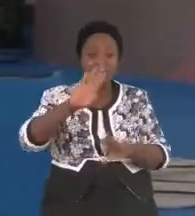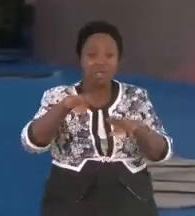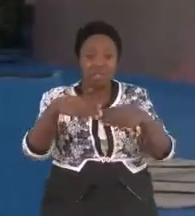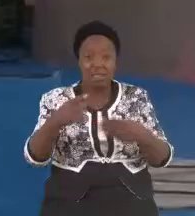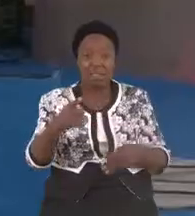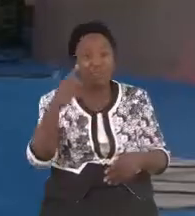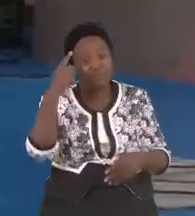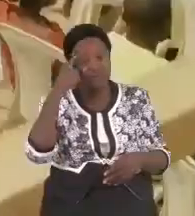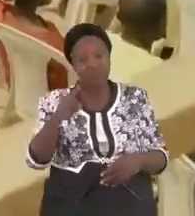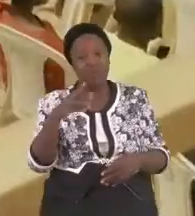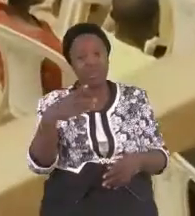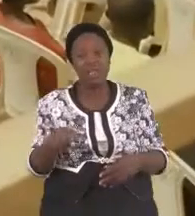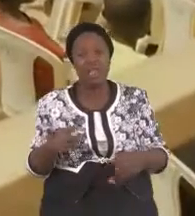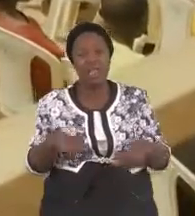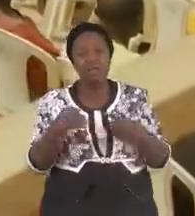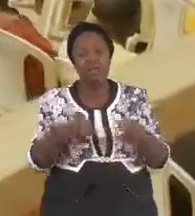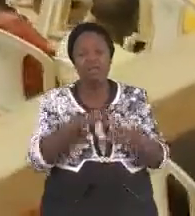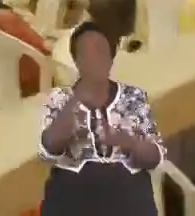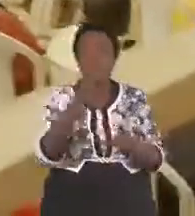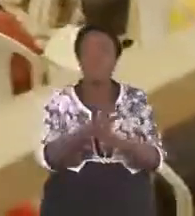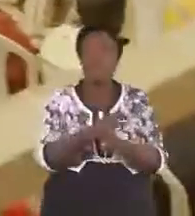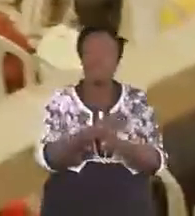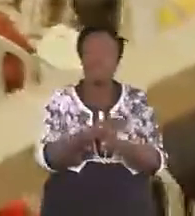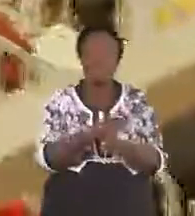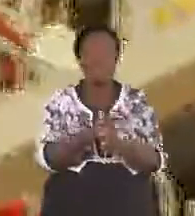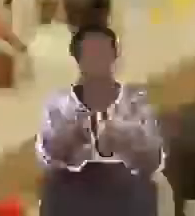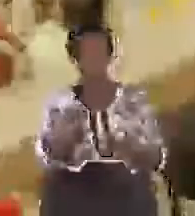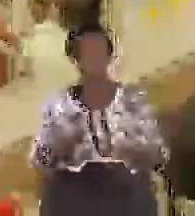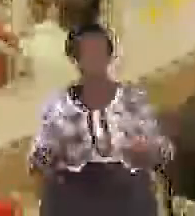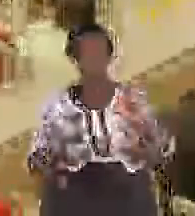of the world. And then he tells us in verse